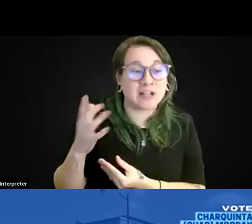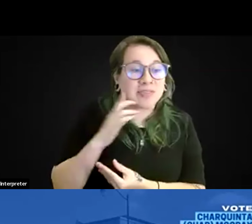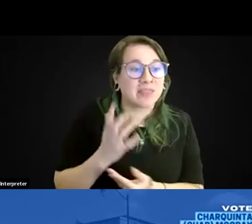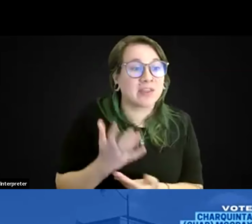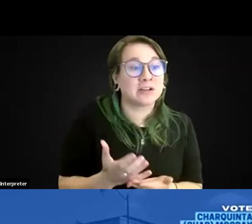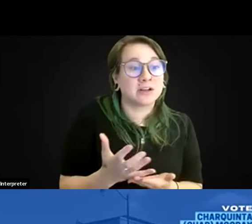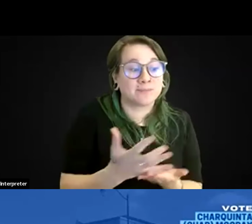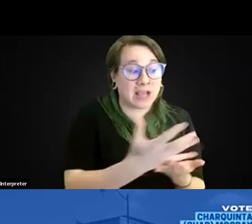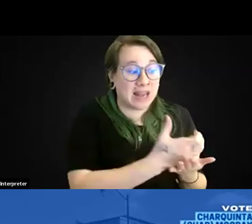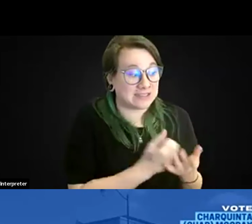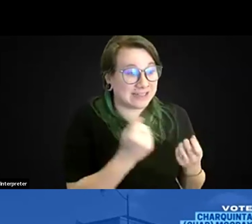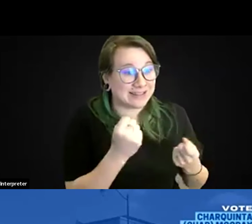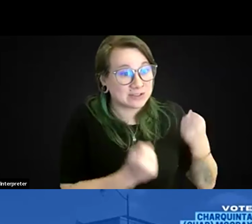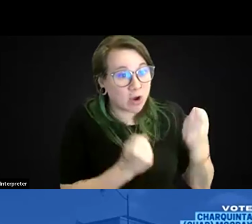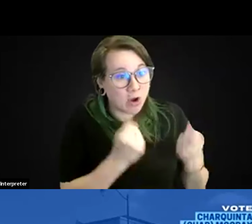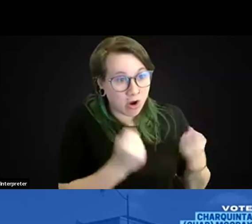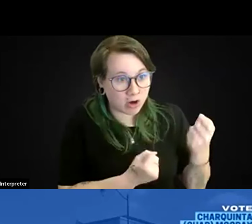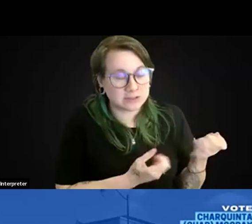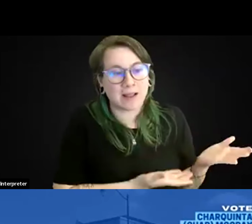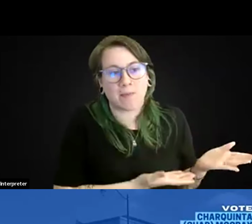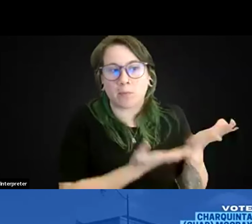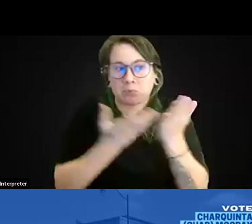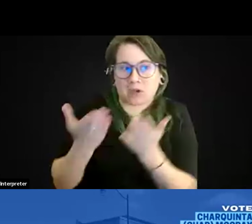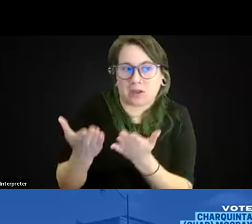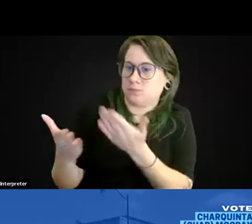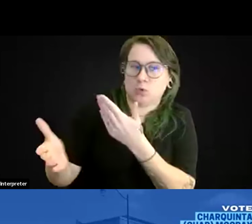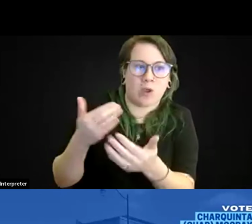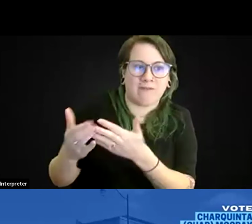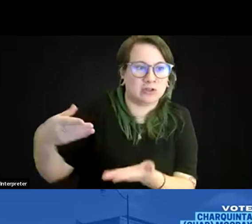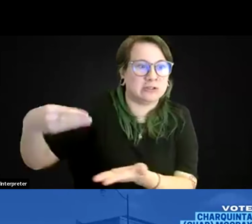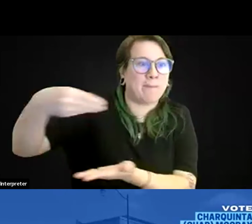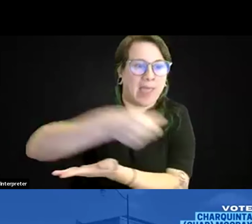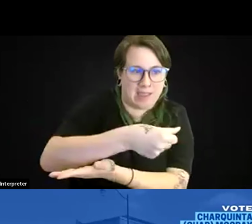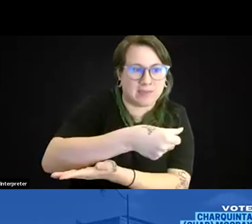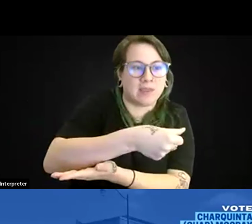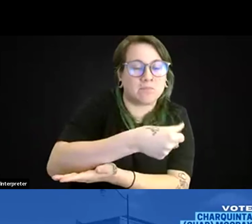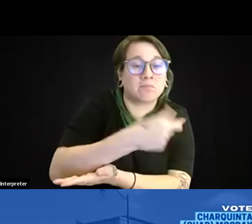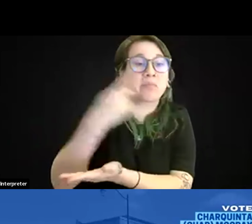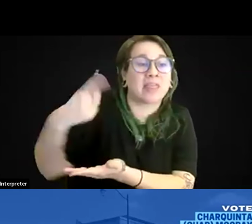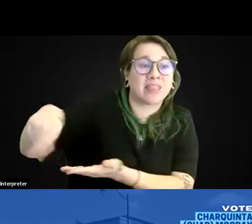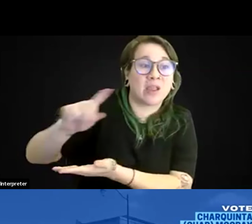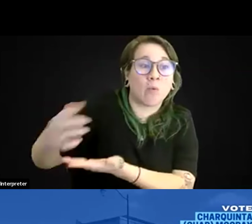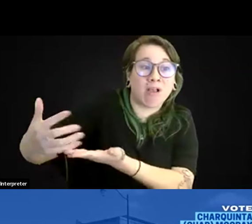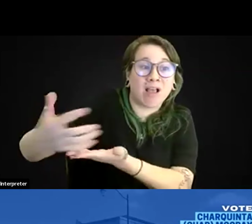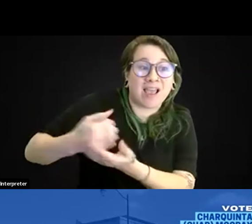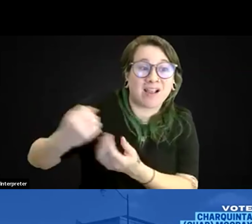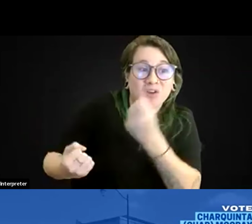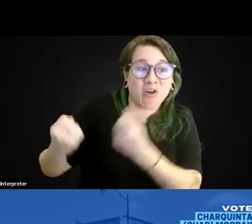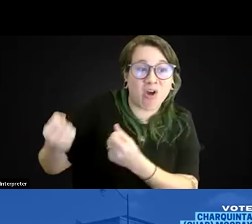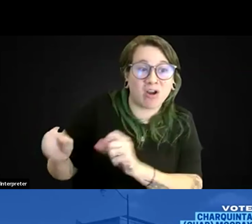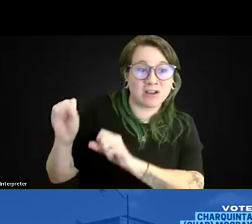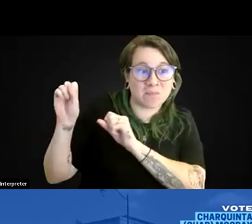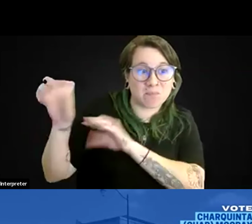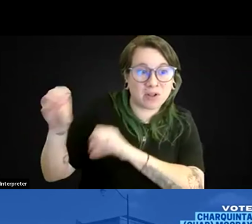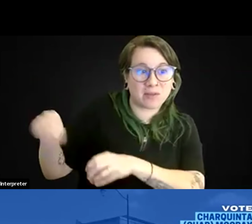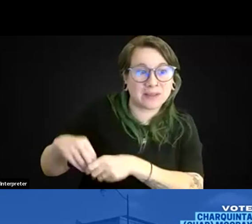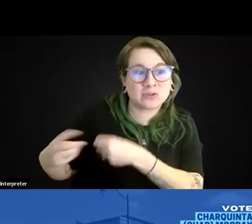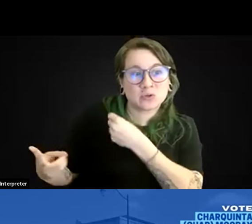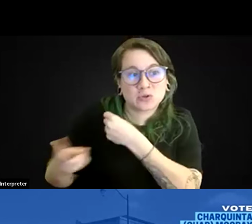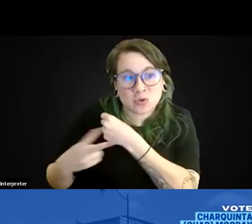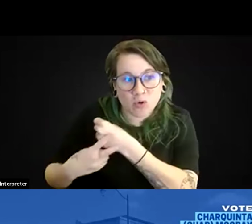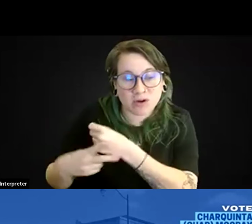cars and they're taking them to whoever it is that's paying them the money, and then they're taking those cars, putting them into storage